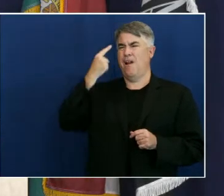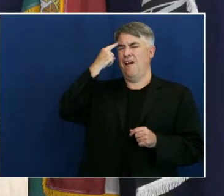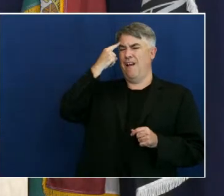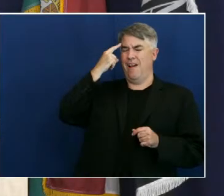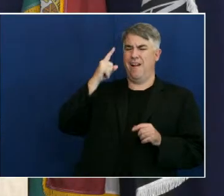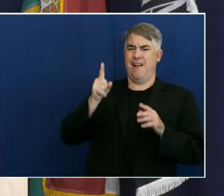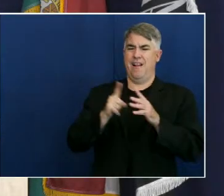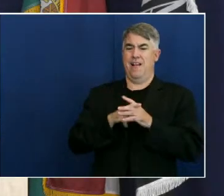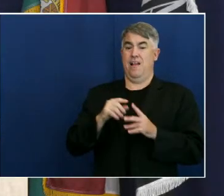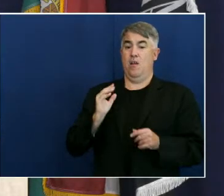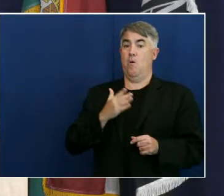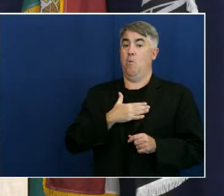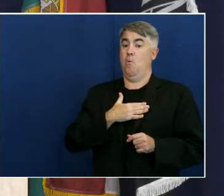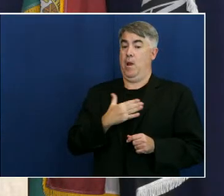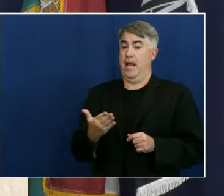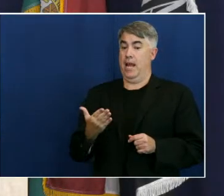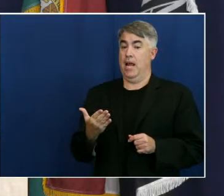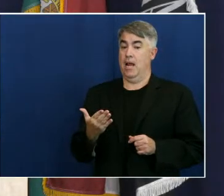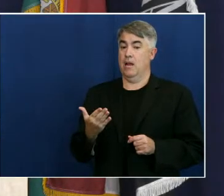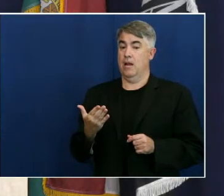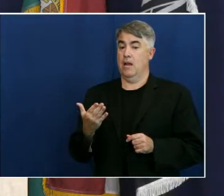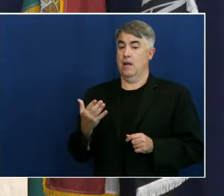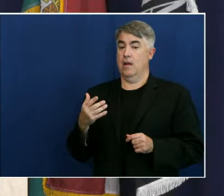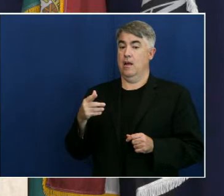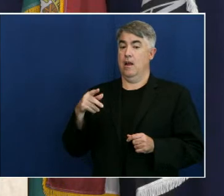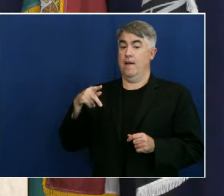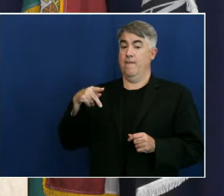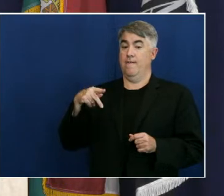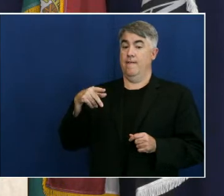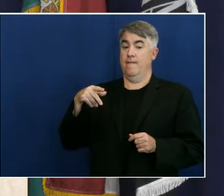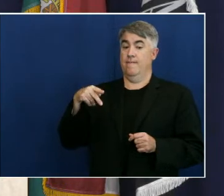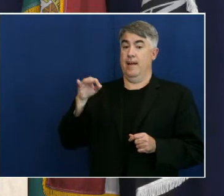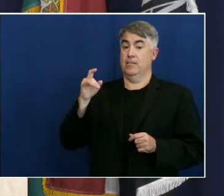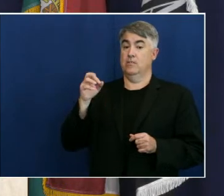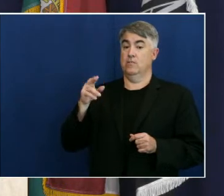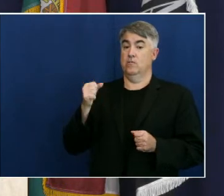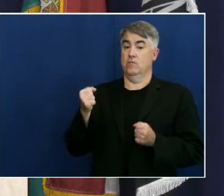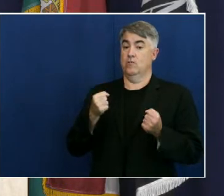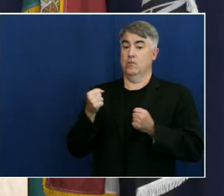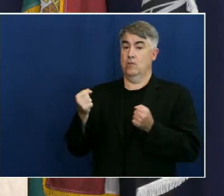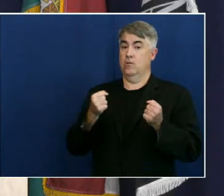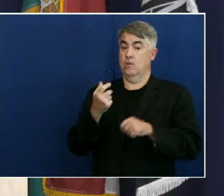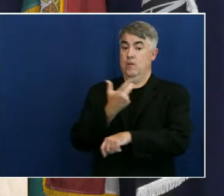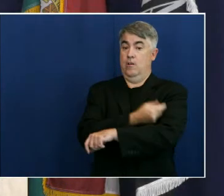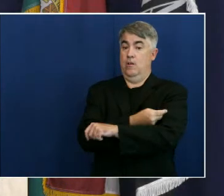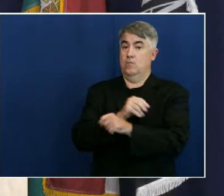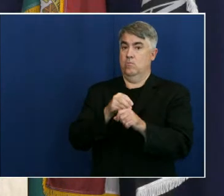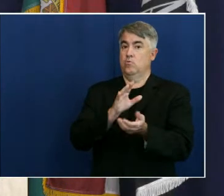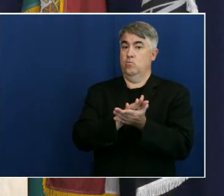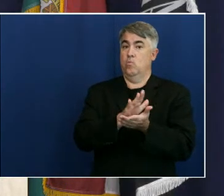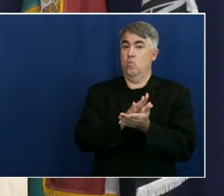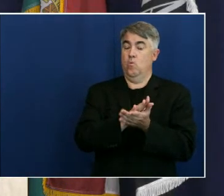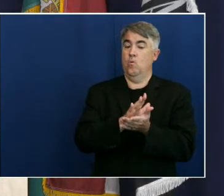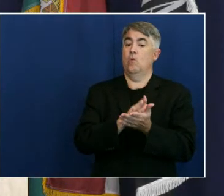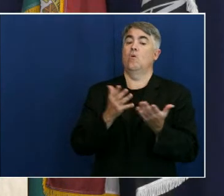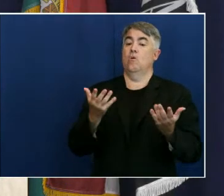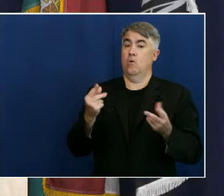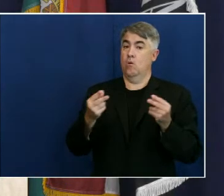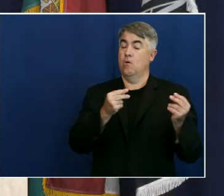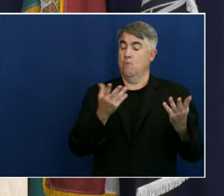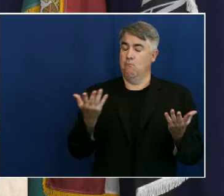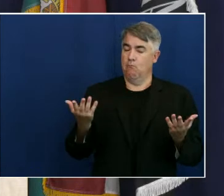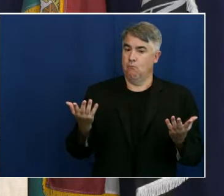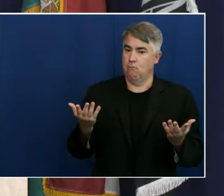Pfizer vaccines to schools to partner with schools. And so we have that capability, and we'll work with schools to make that option